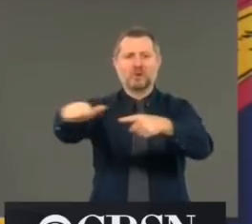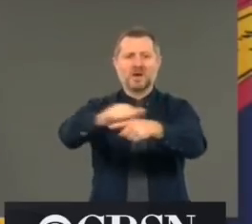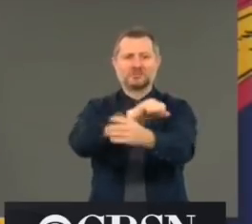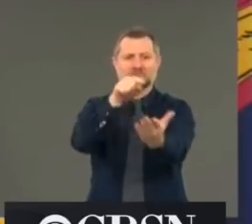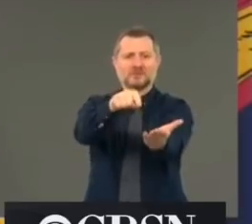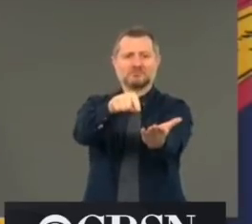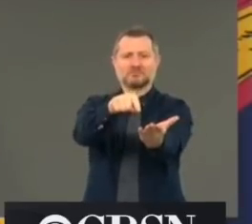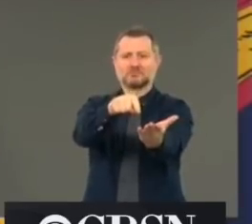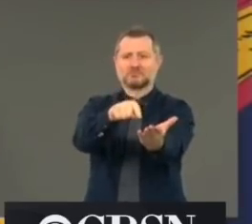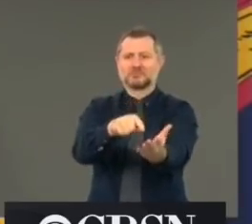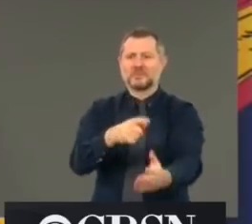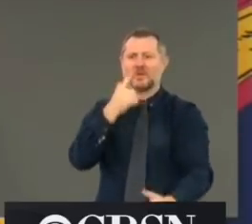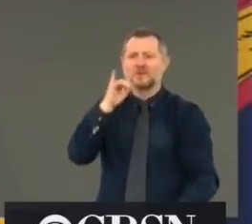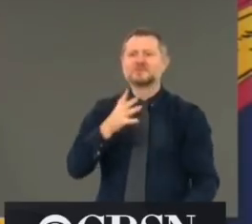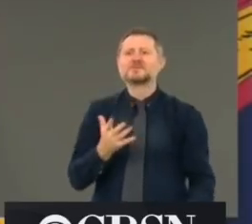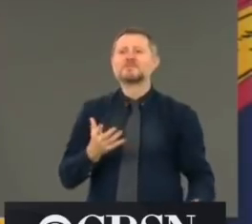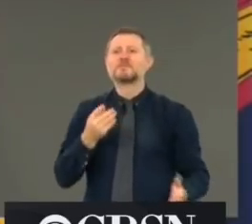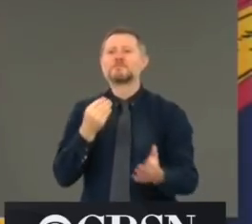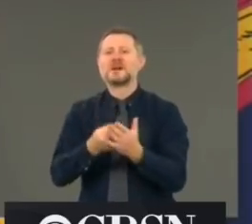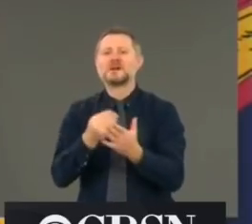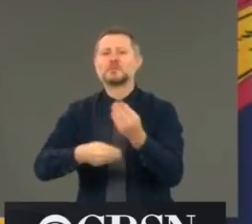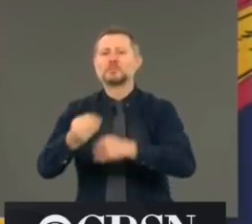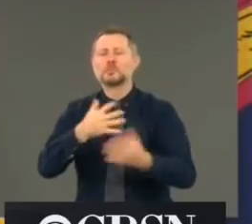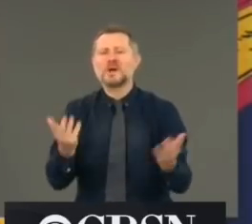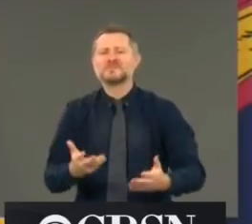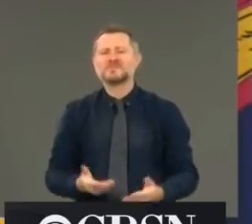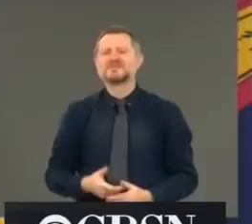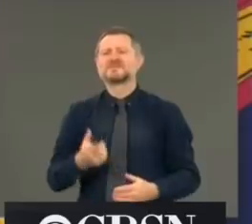the budget? What should they stop doing?